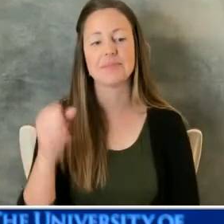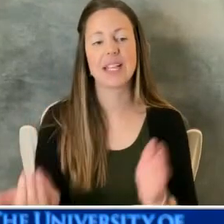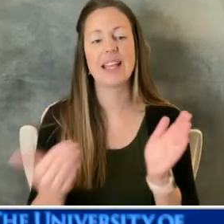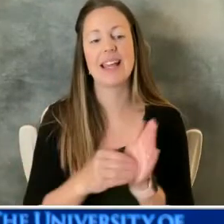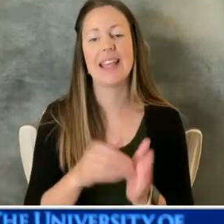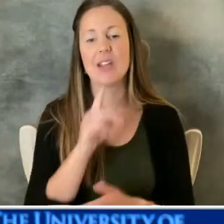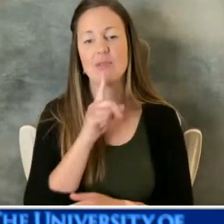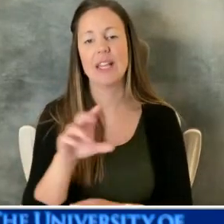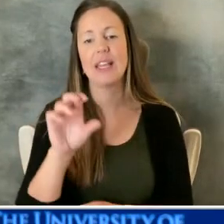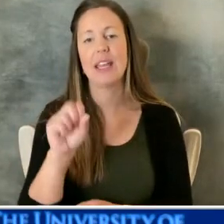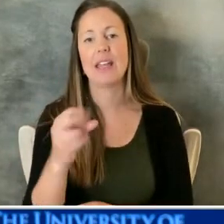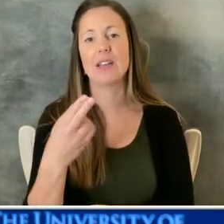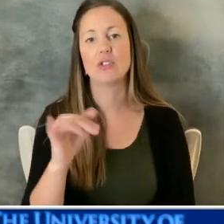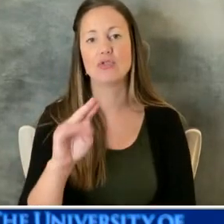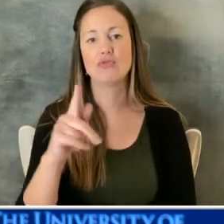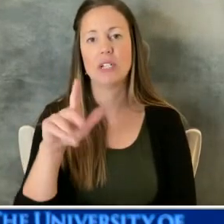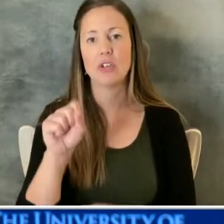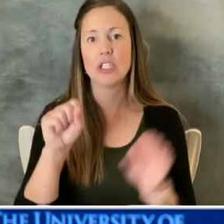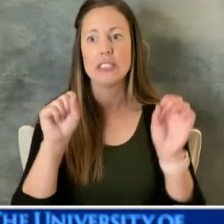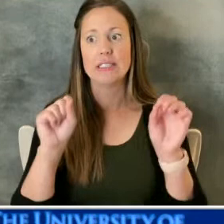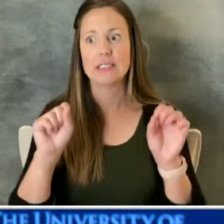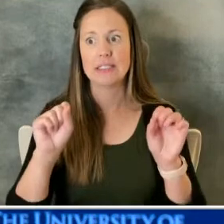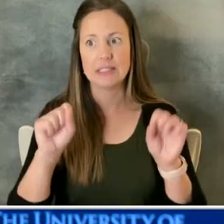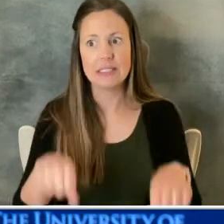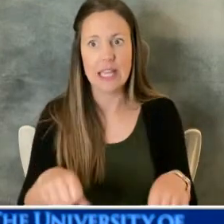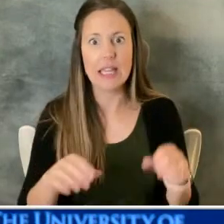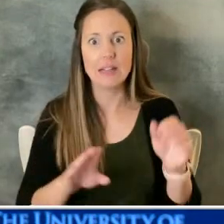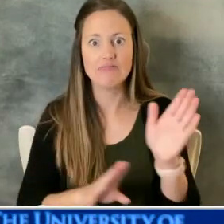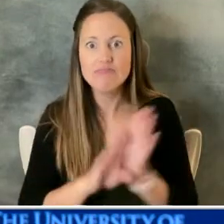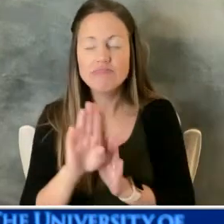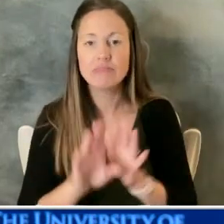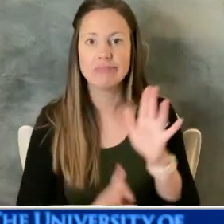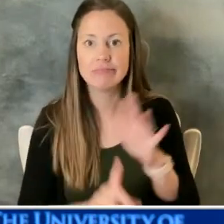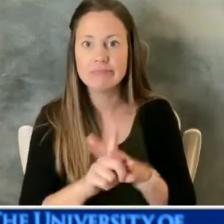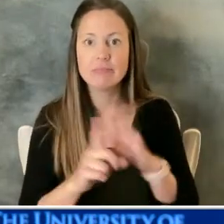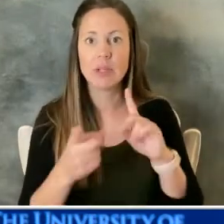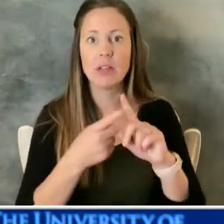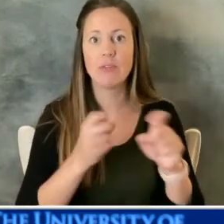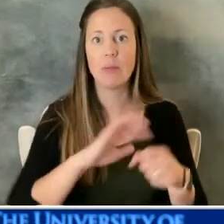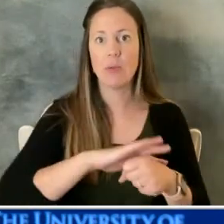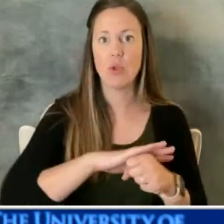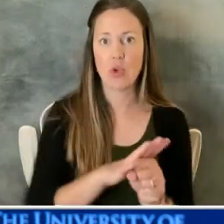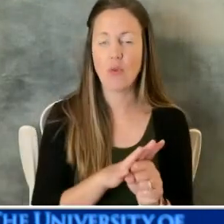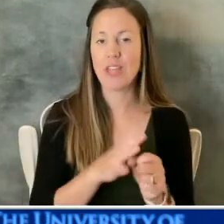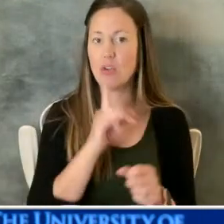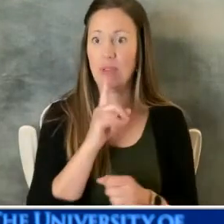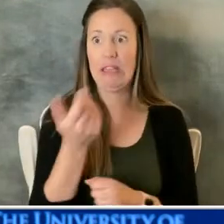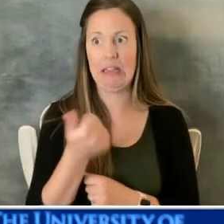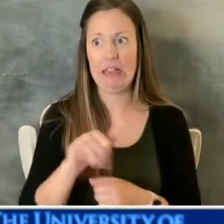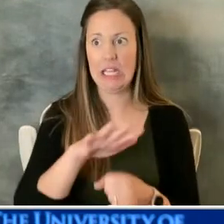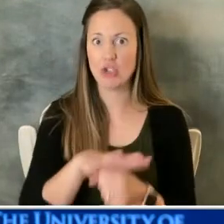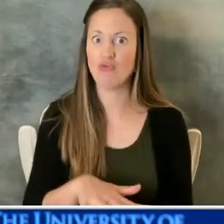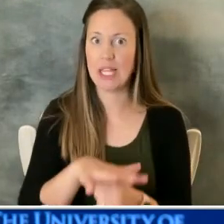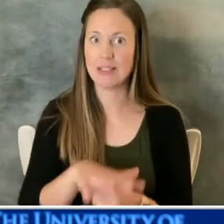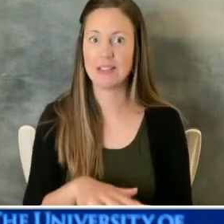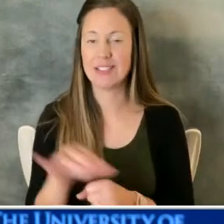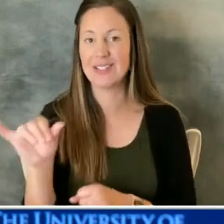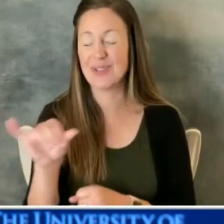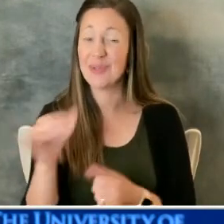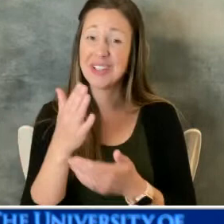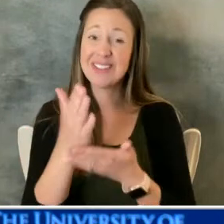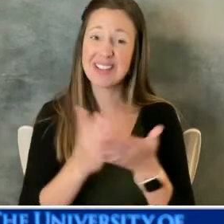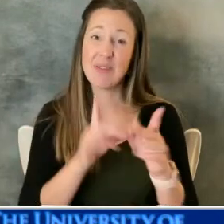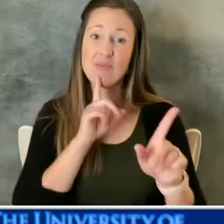by COVID infection in general. Just like you said, Steve, really any stress. And I think there are even case reports even after getting the